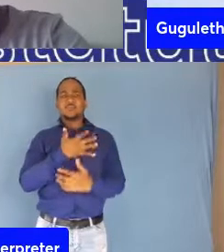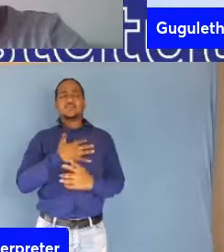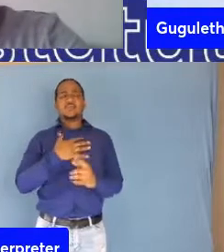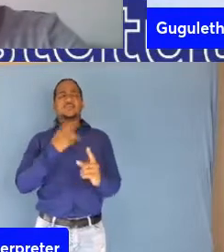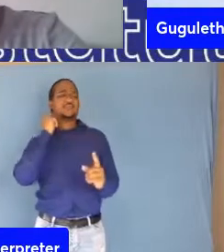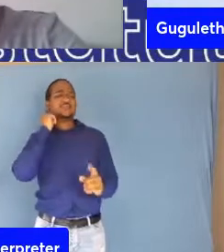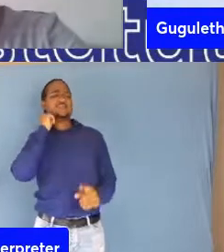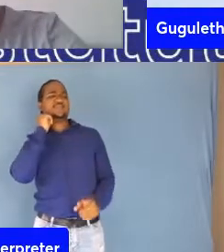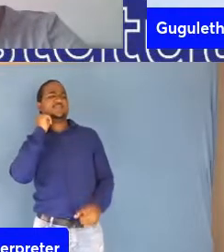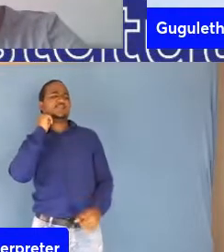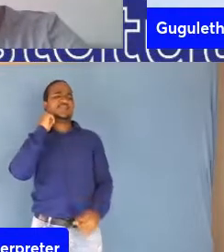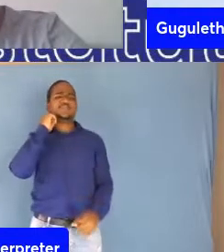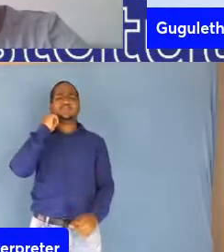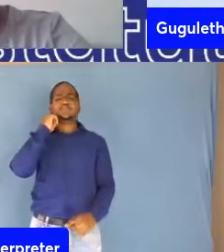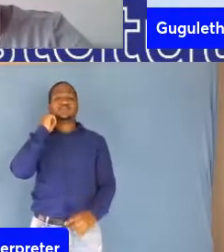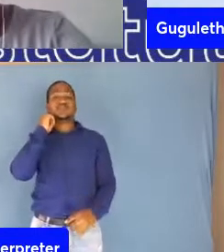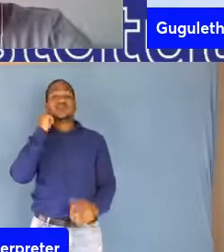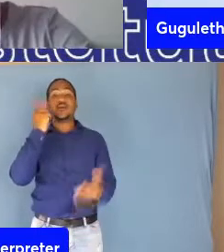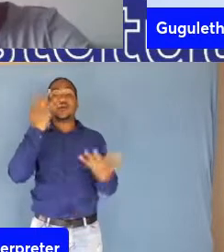Police, it's even worse.